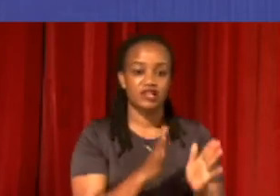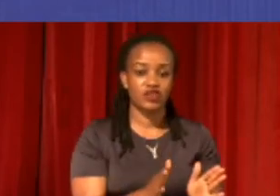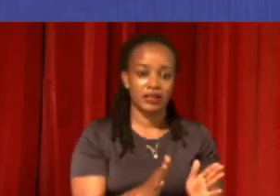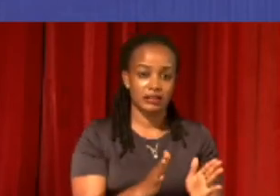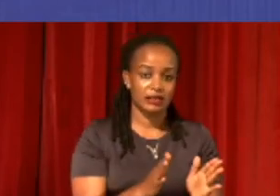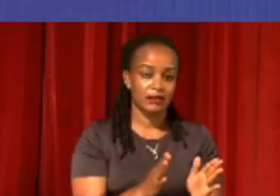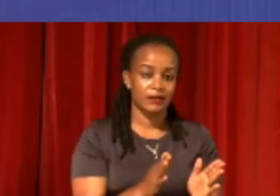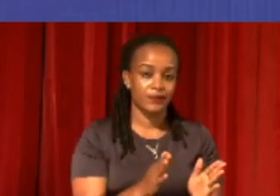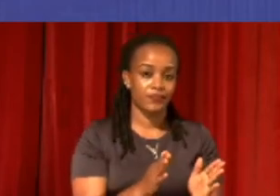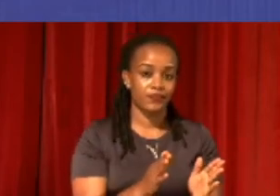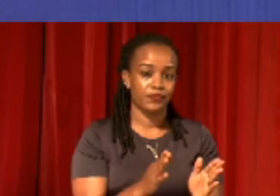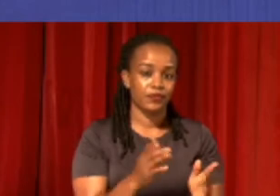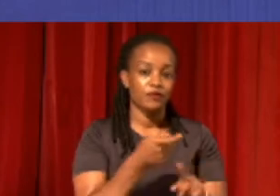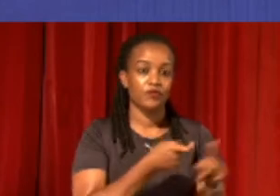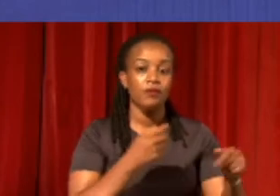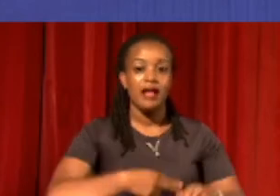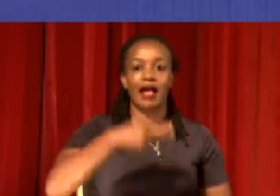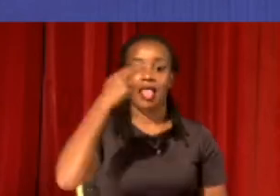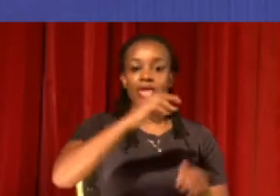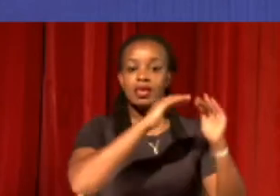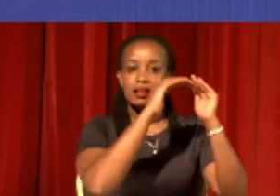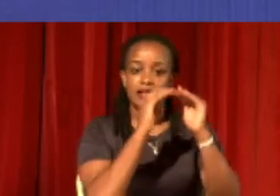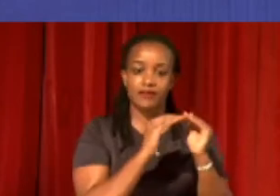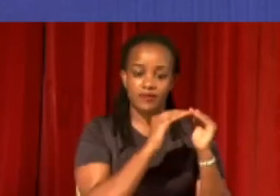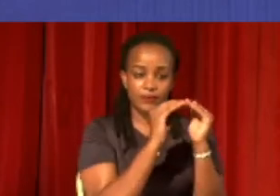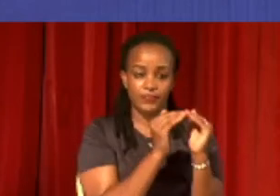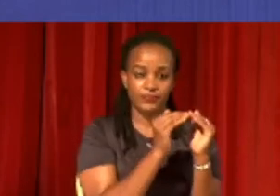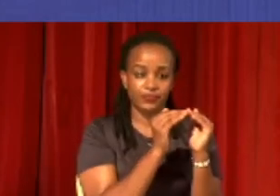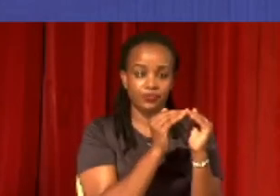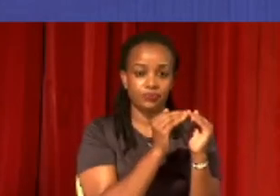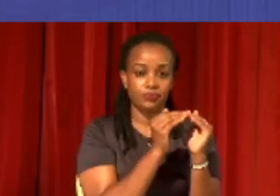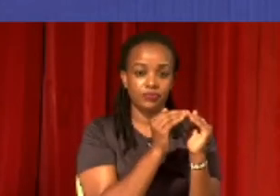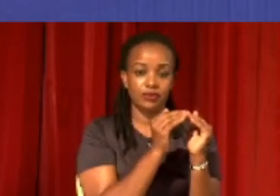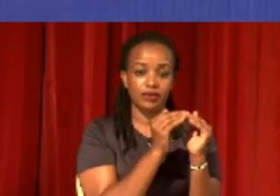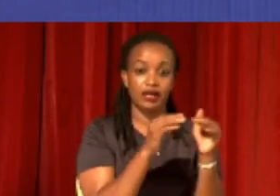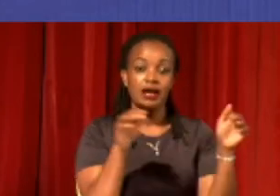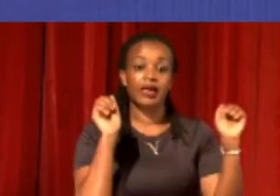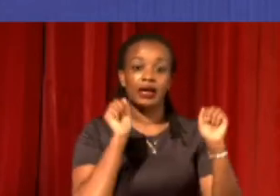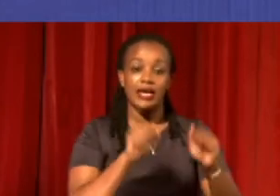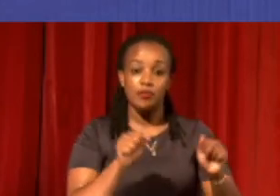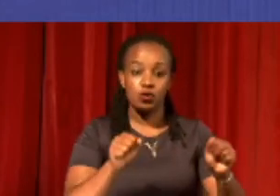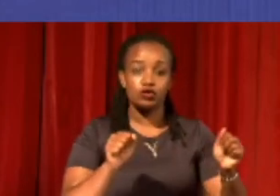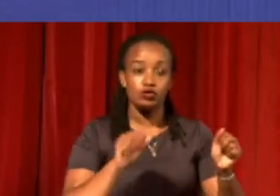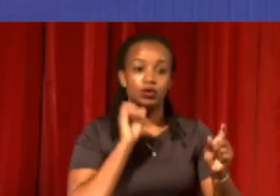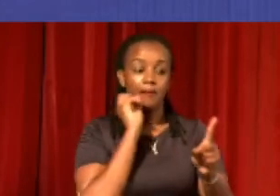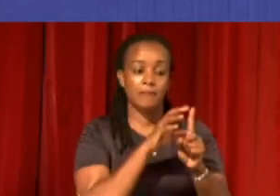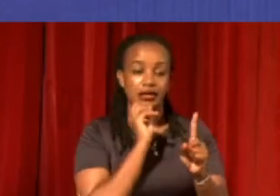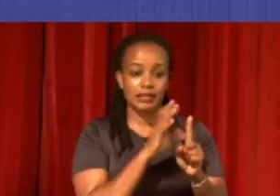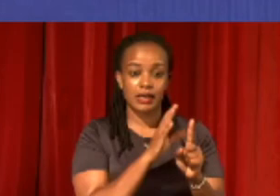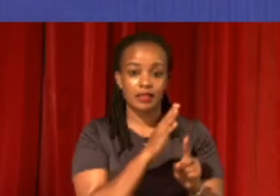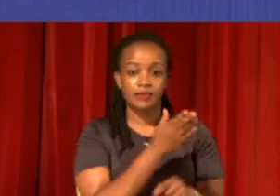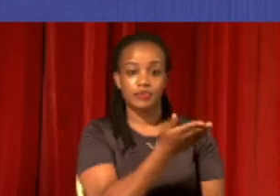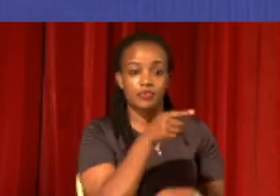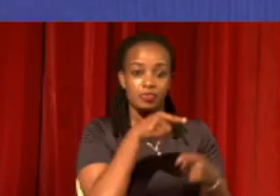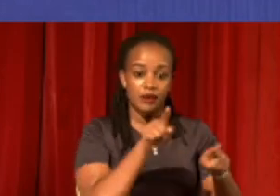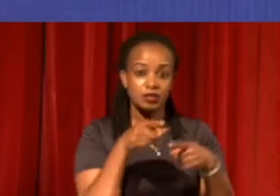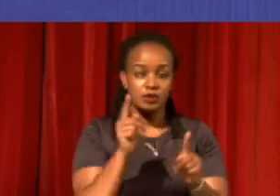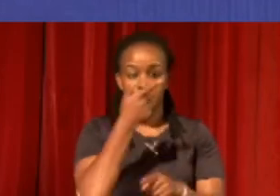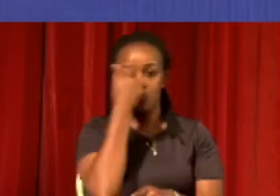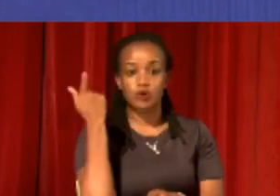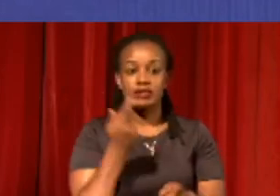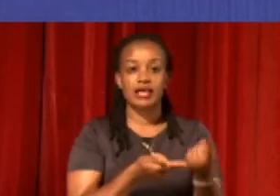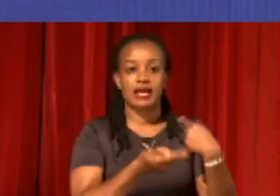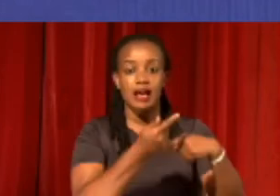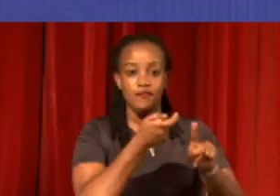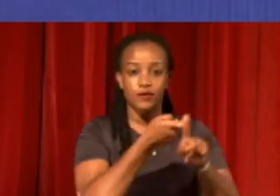higher level than than them, to come and mentor them. Okay. We are also able to mentor them ourselves because we come from the same background. We're